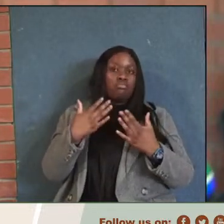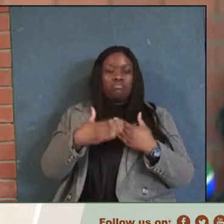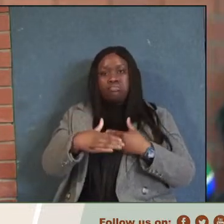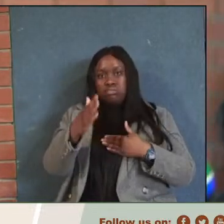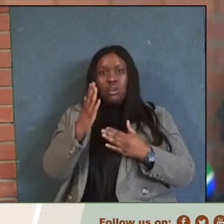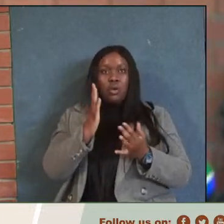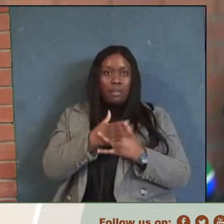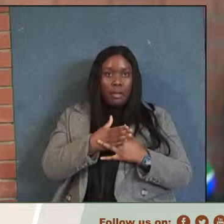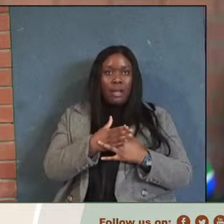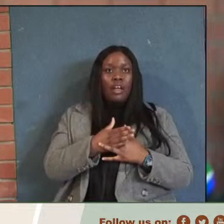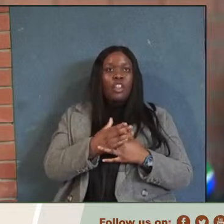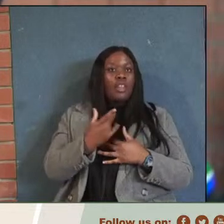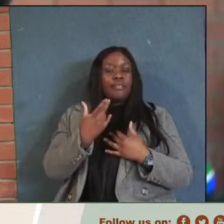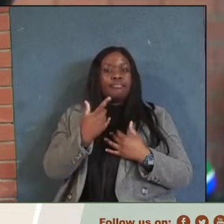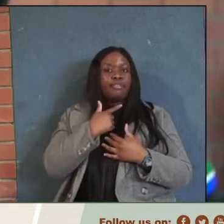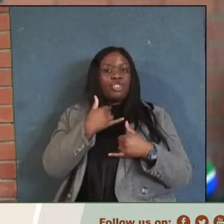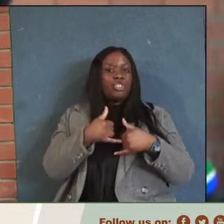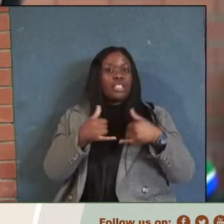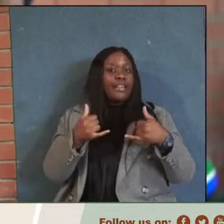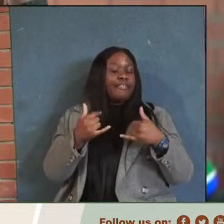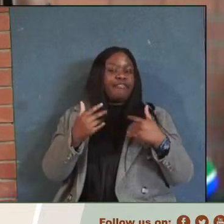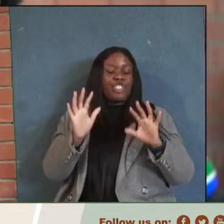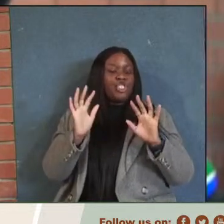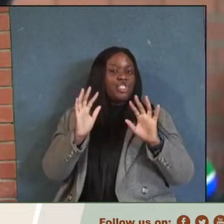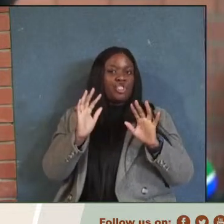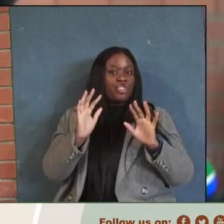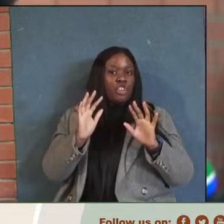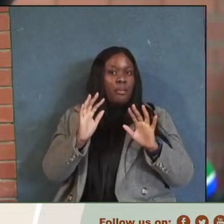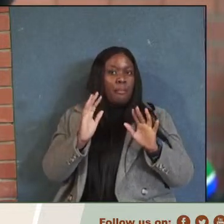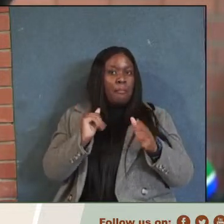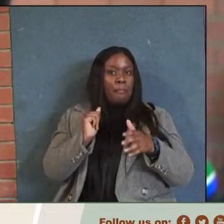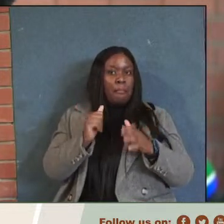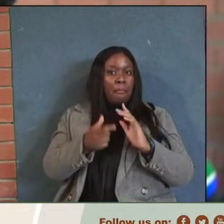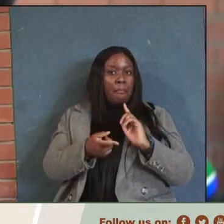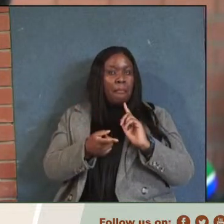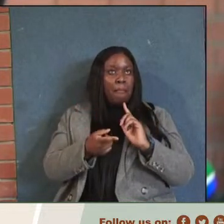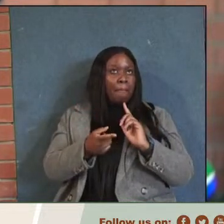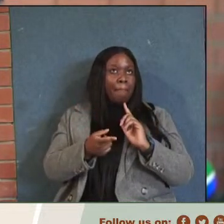that, we live in the fourth century.